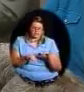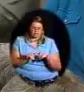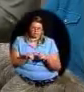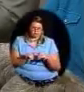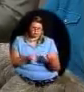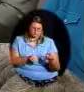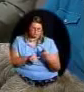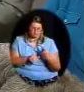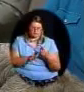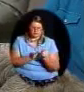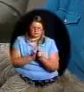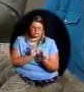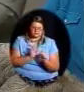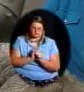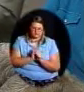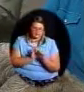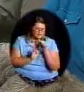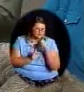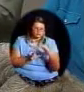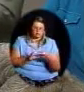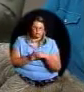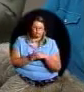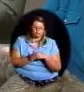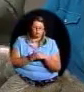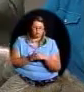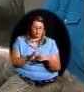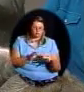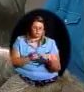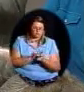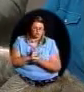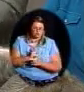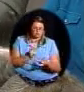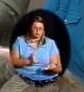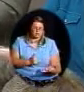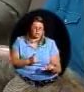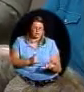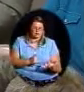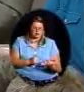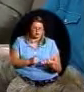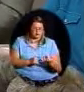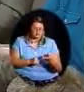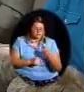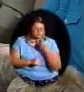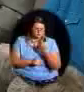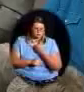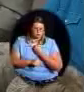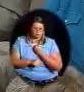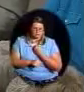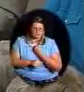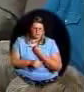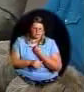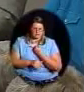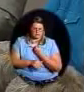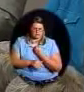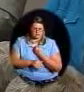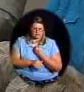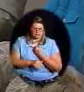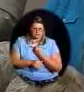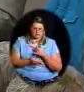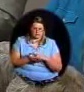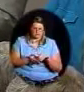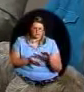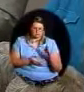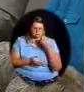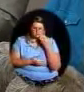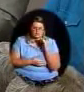state, that's not in that bill right now. They articulated to me that we don't